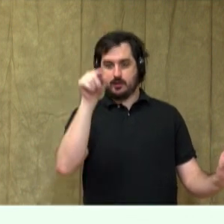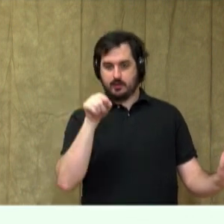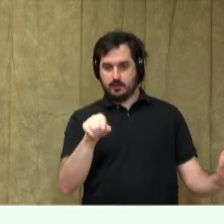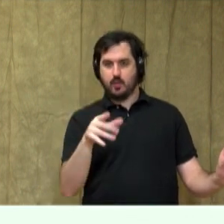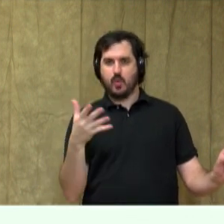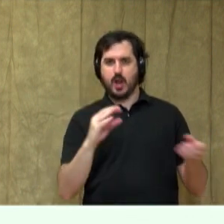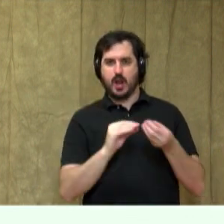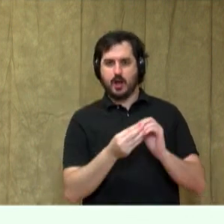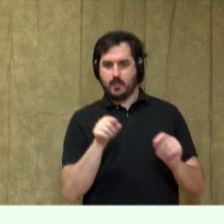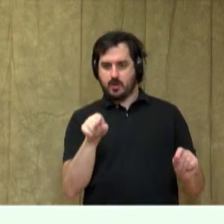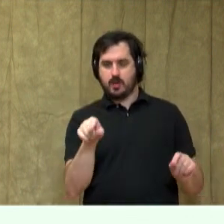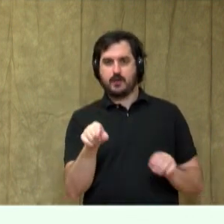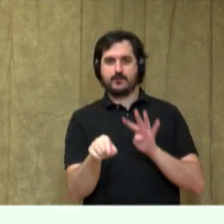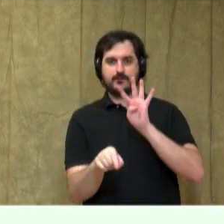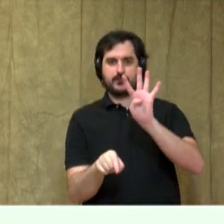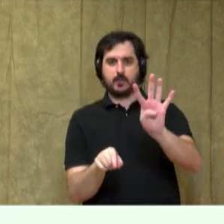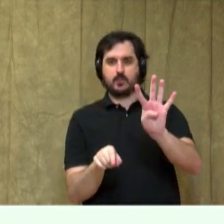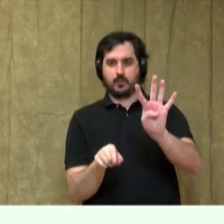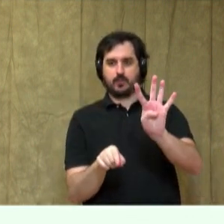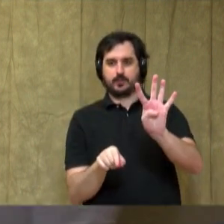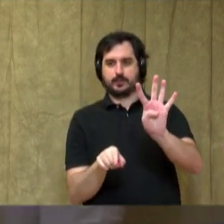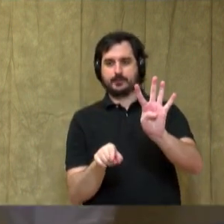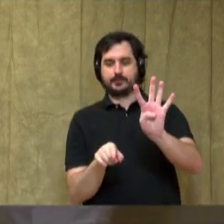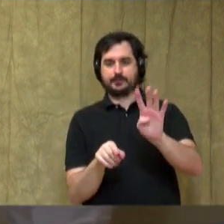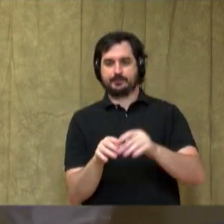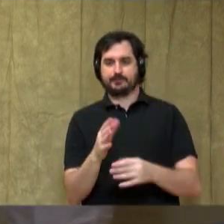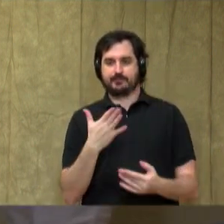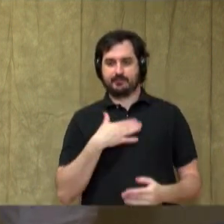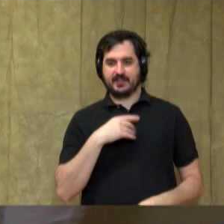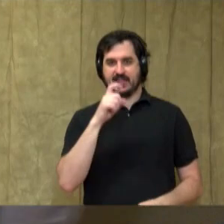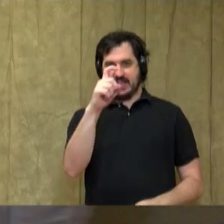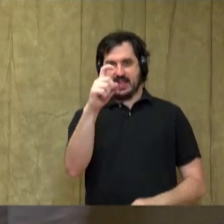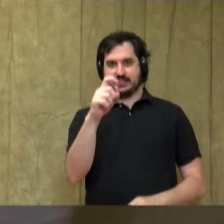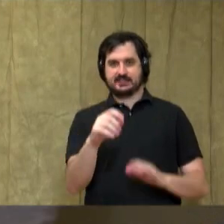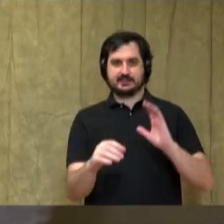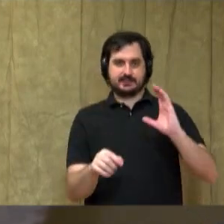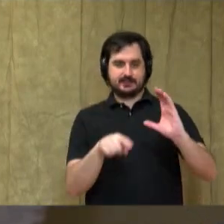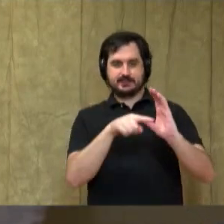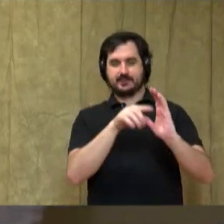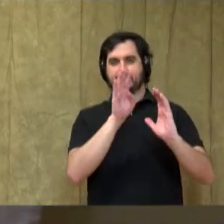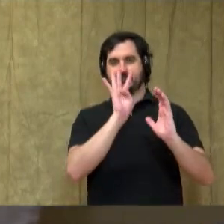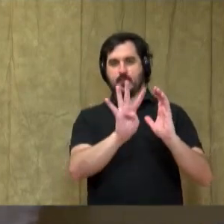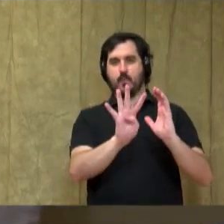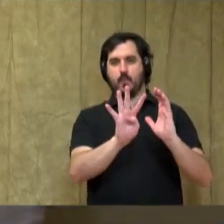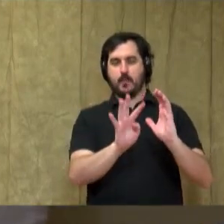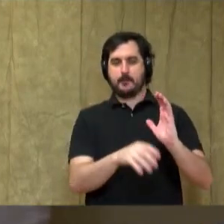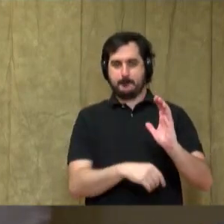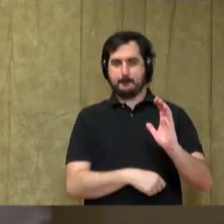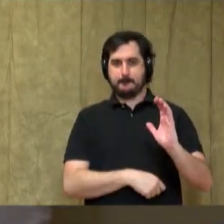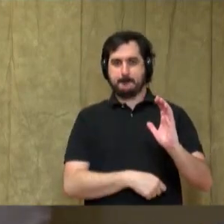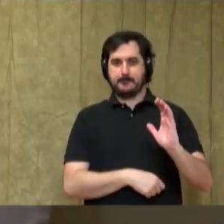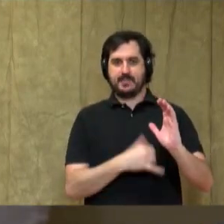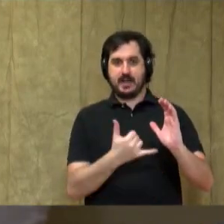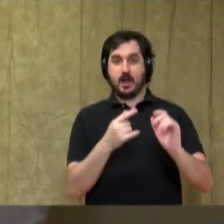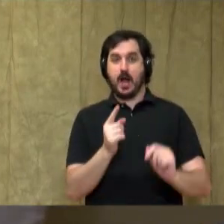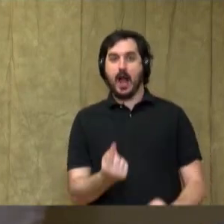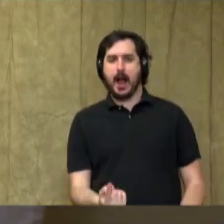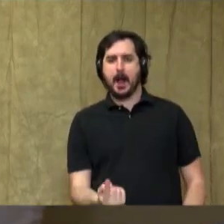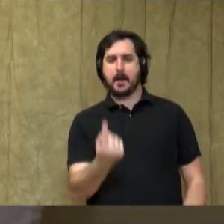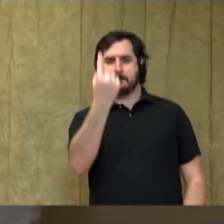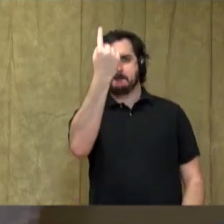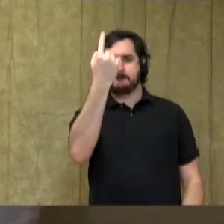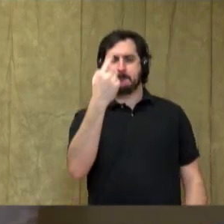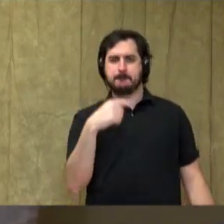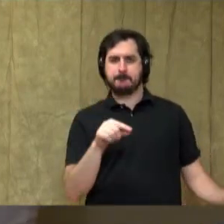That's right. So my X coordinate is 4. And then we're going to go up.